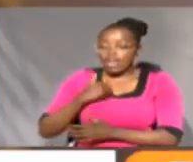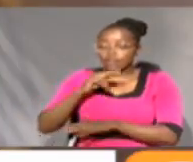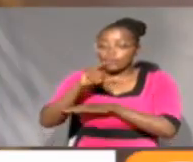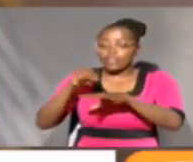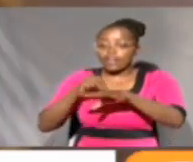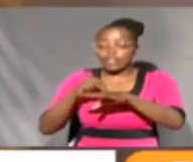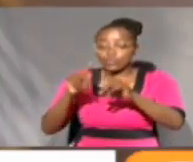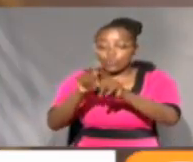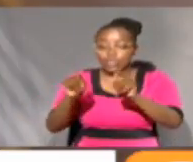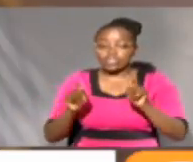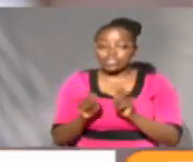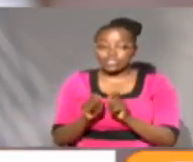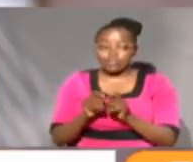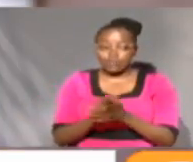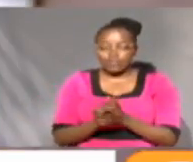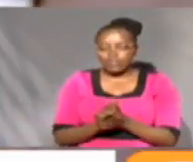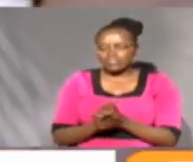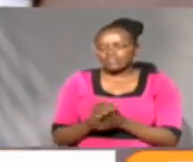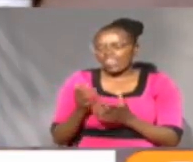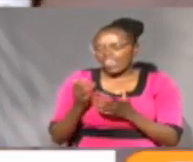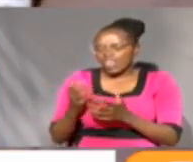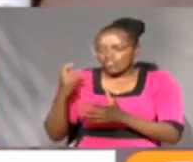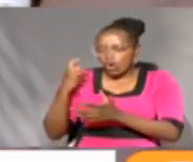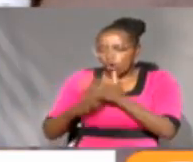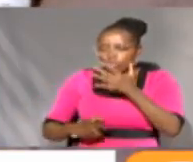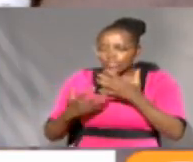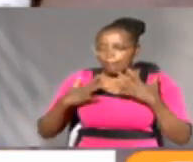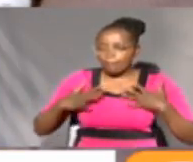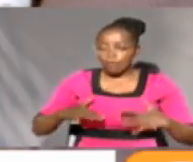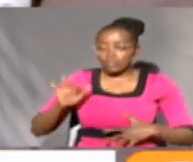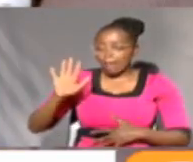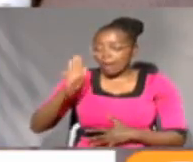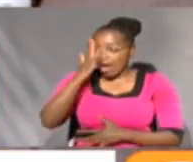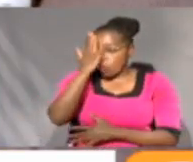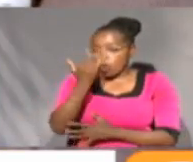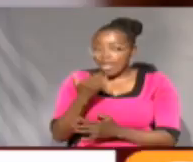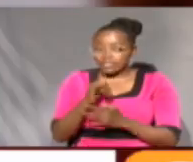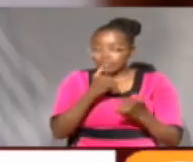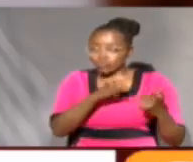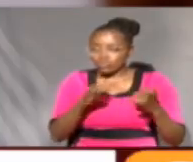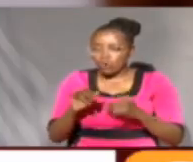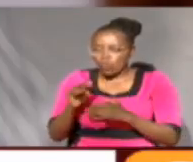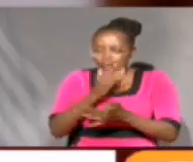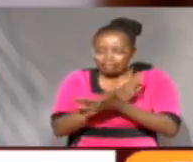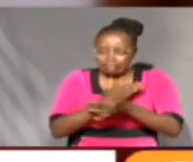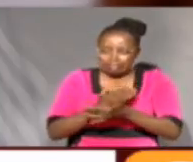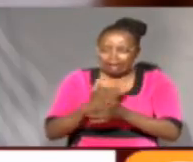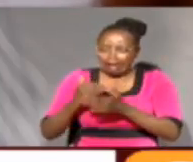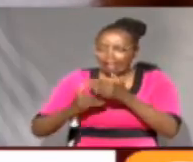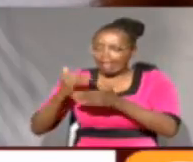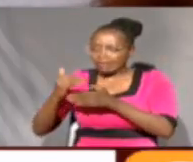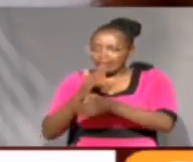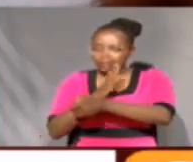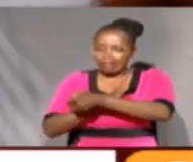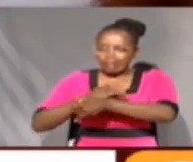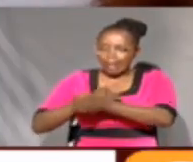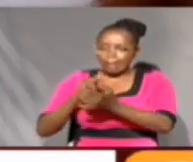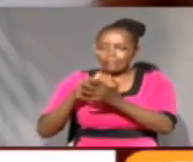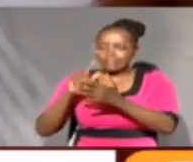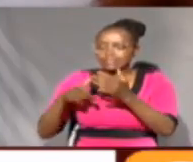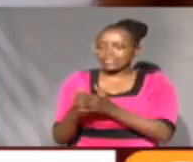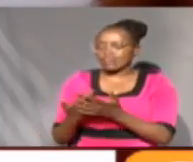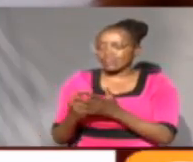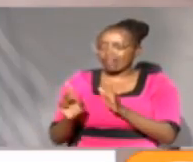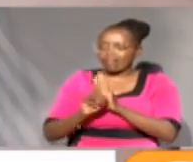team, it seemed to pay a heavy price on his body as he grappled with one injury after another, which meant he was off the